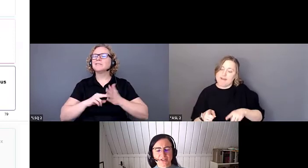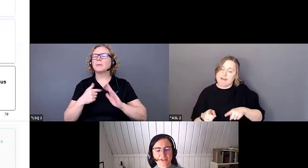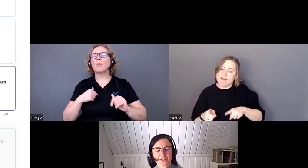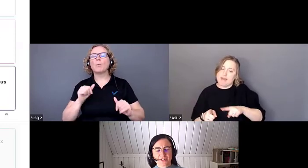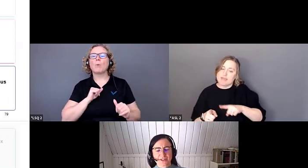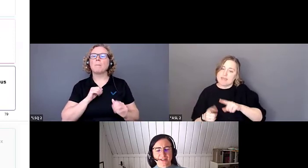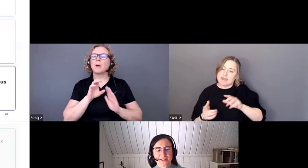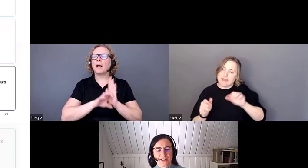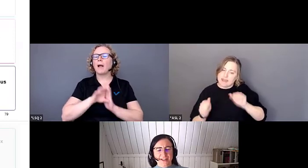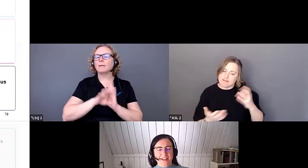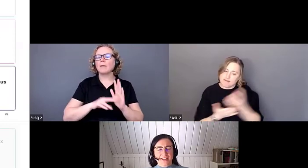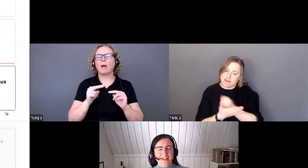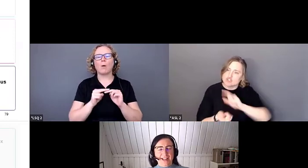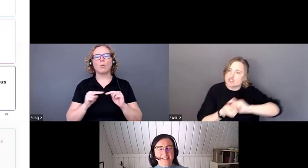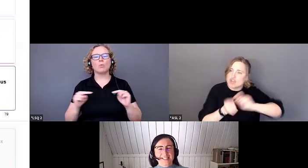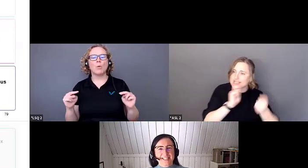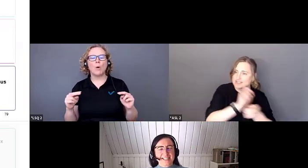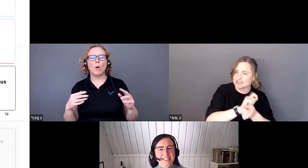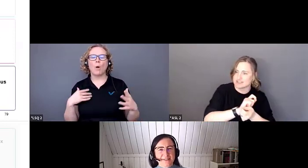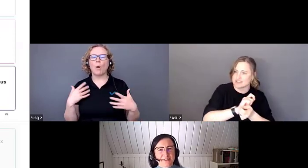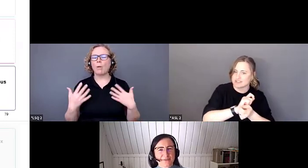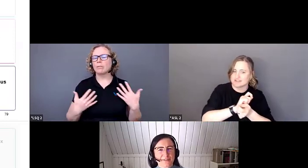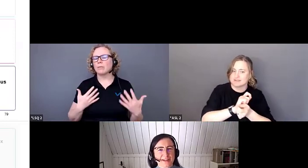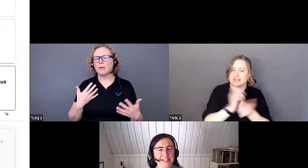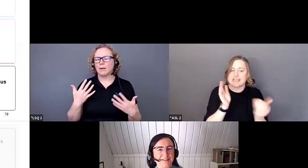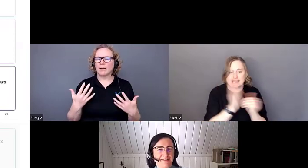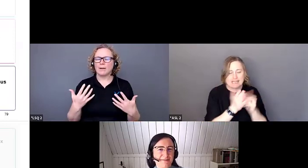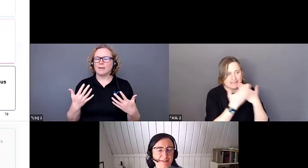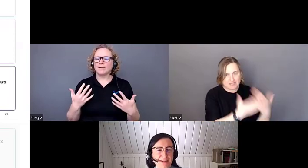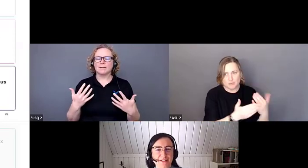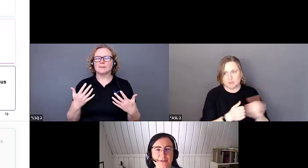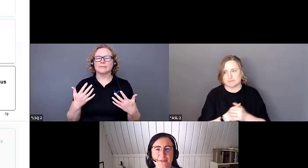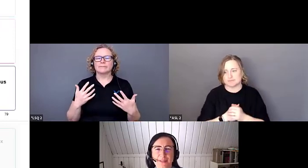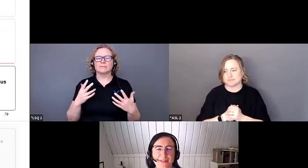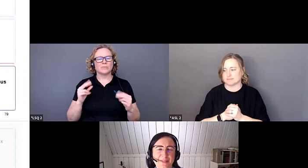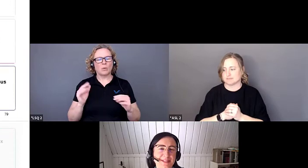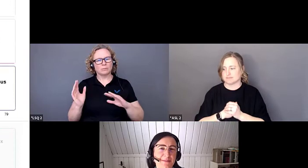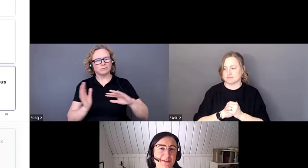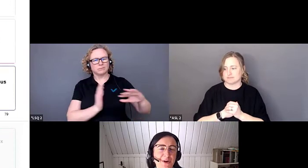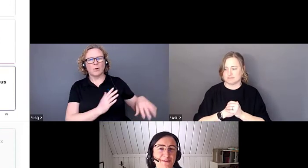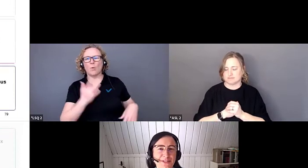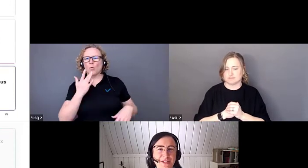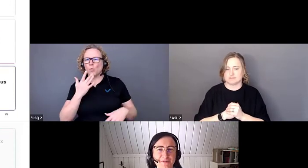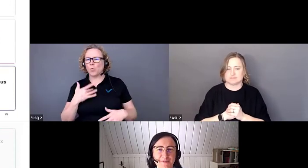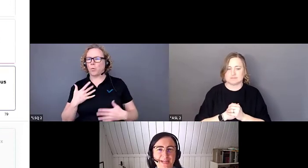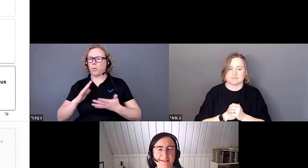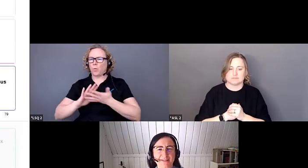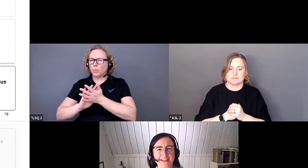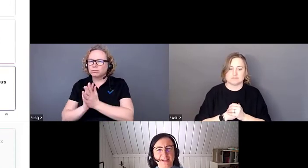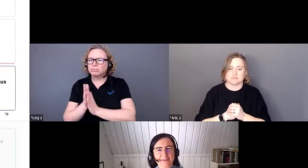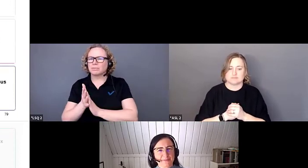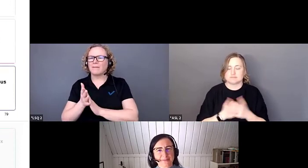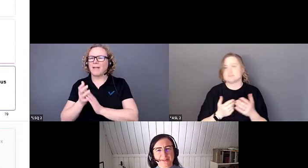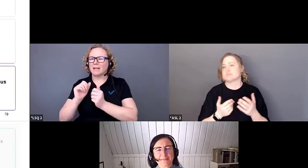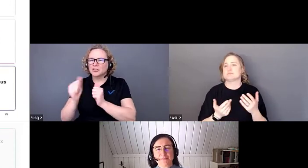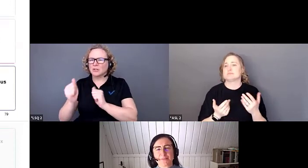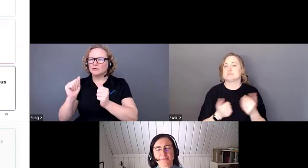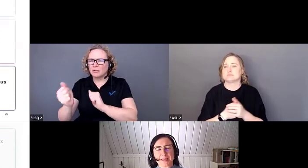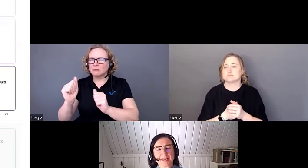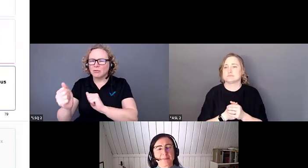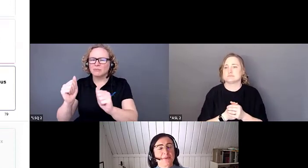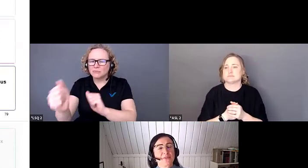so much. As Denise and others have reflected, some of the conversations we've been having,